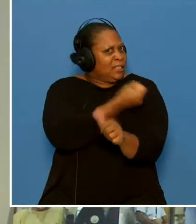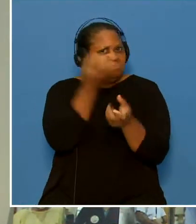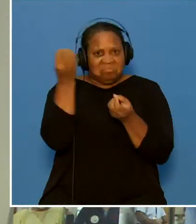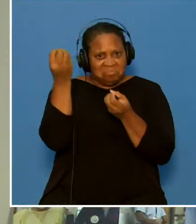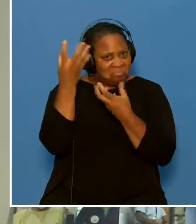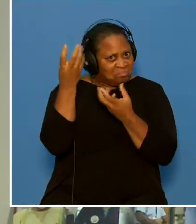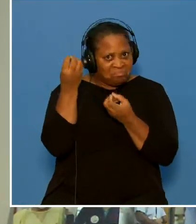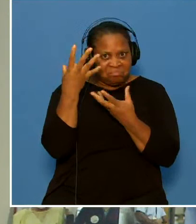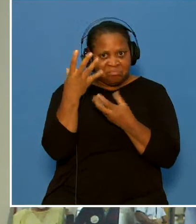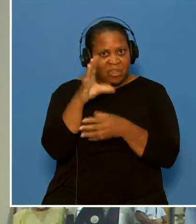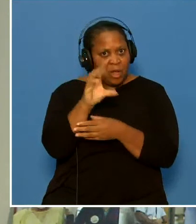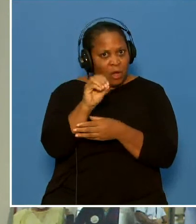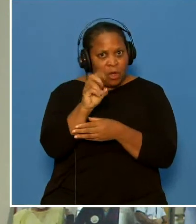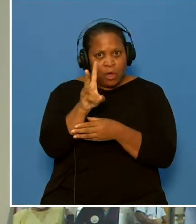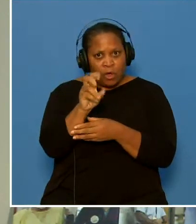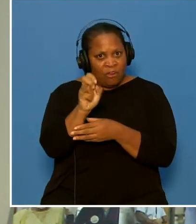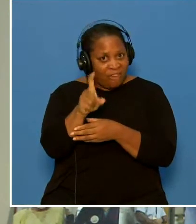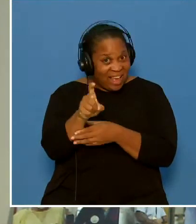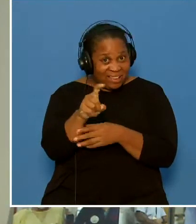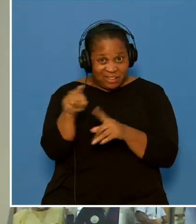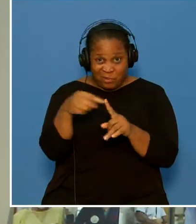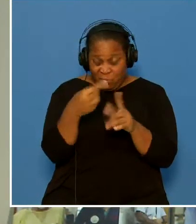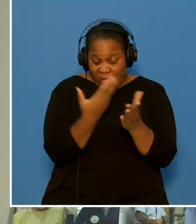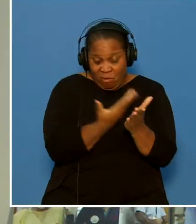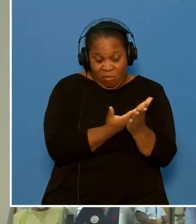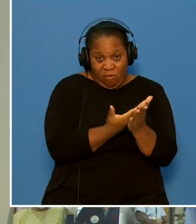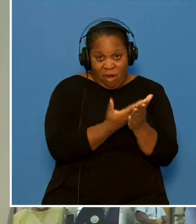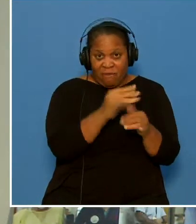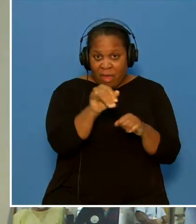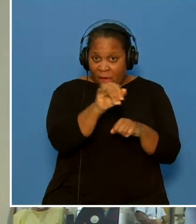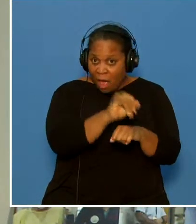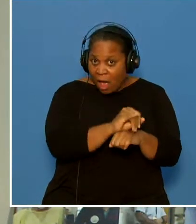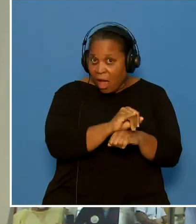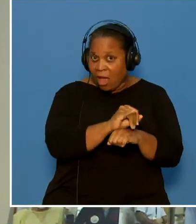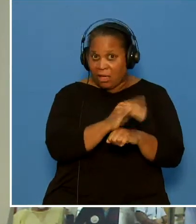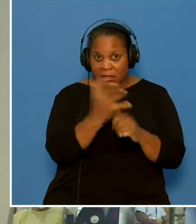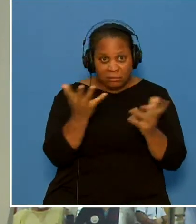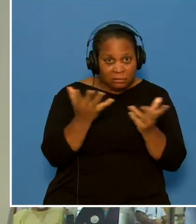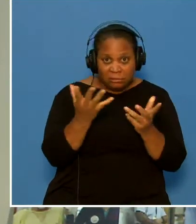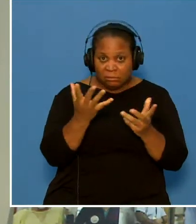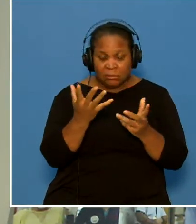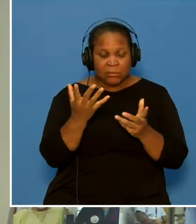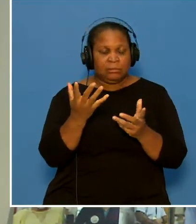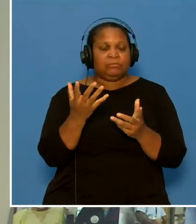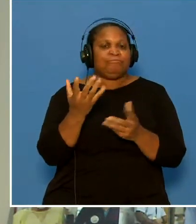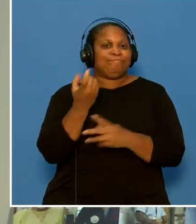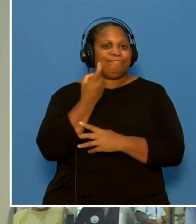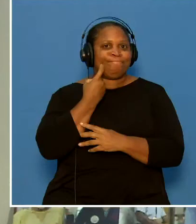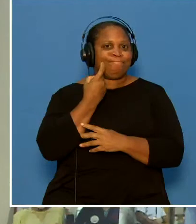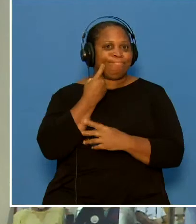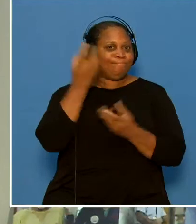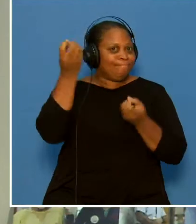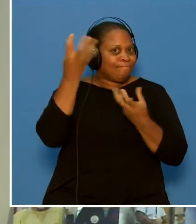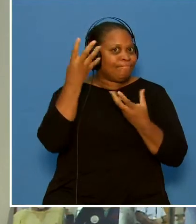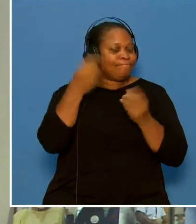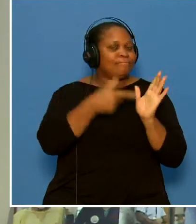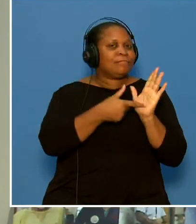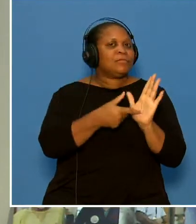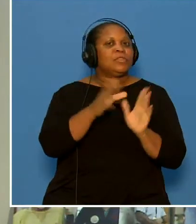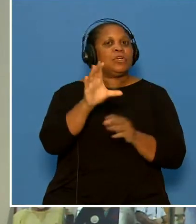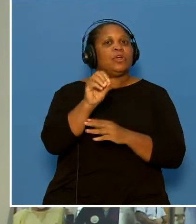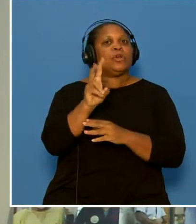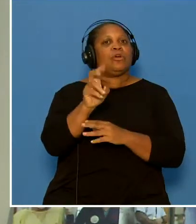the COVAX vaccines, when they might be arriving on the island, when they might be coming, that sort of thing? The last update that I received indicated that the